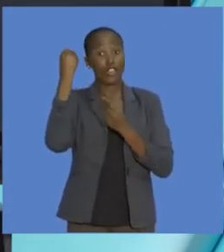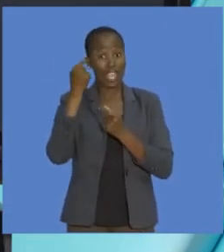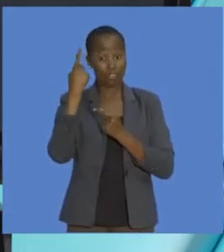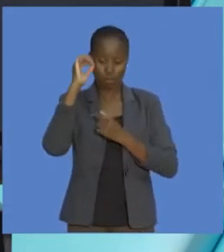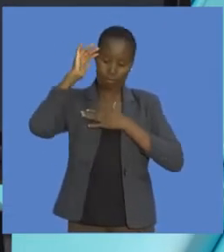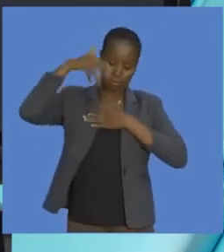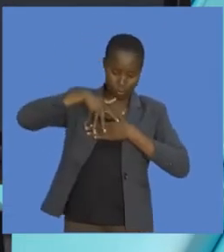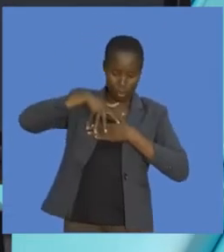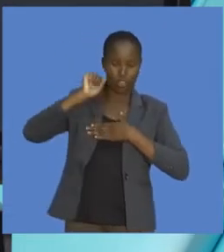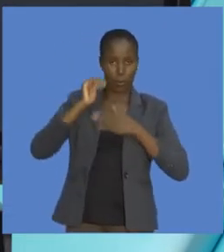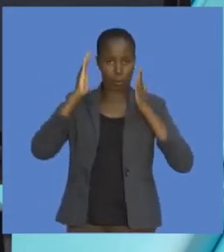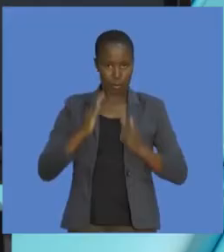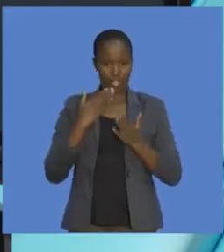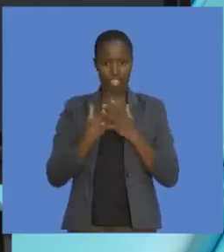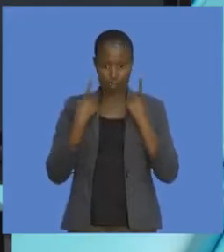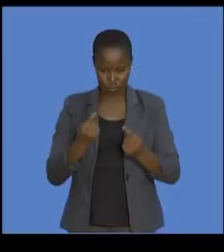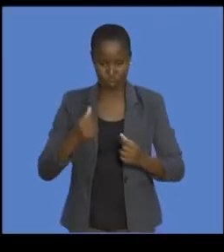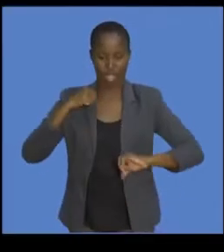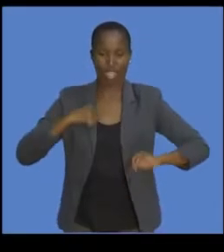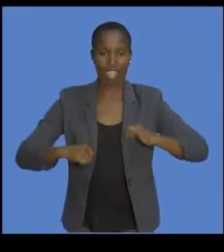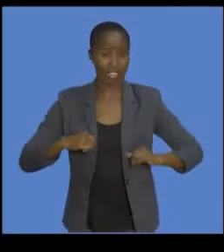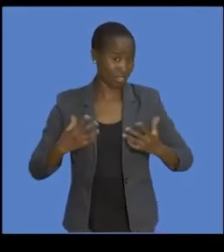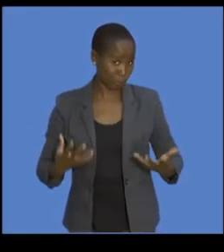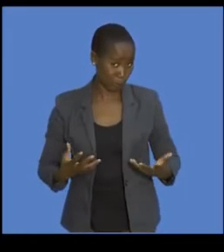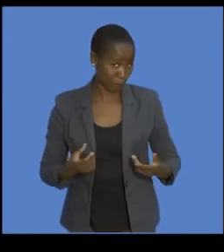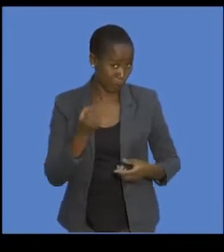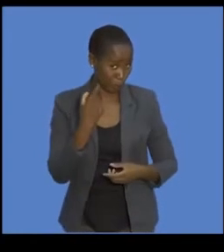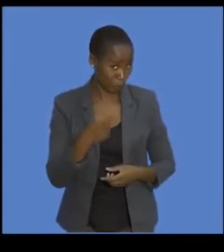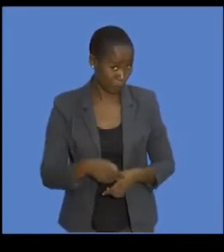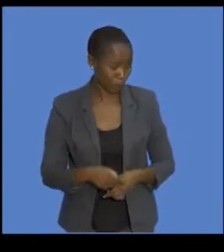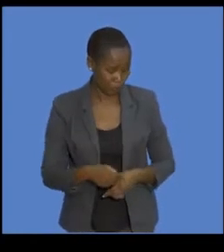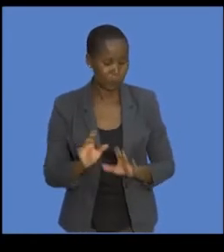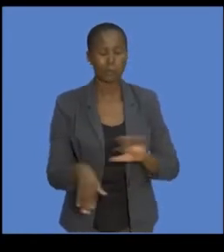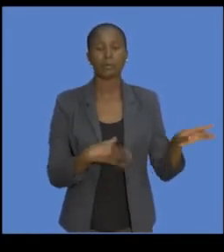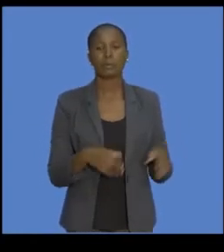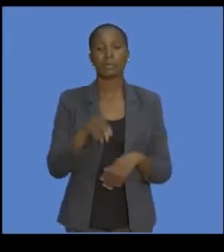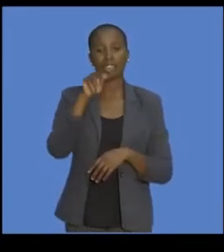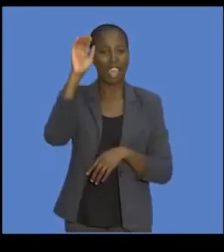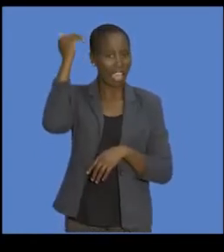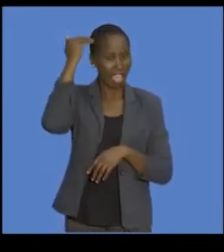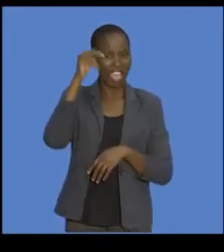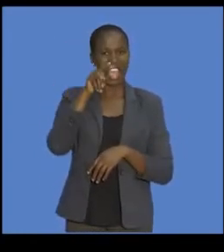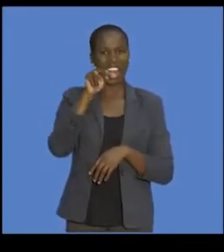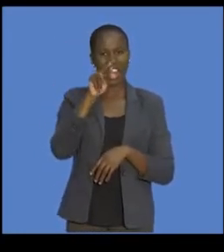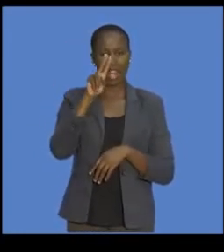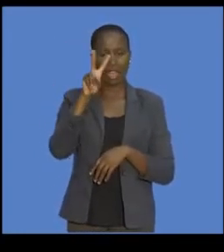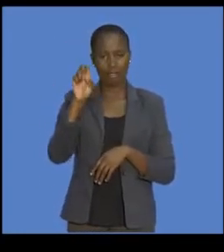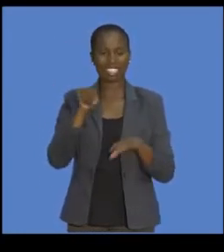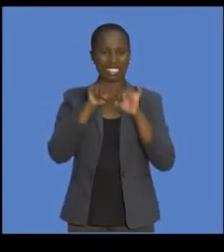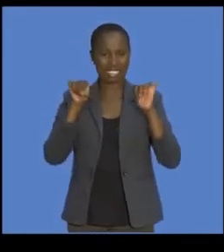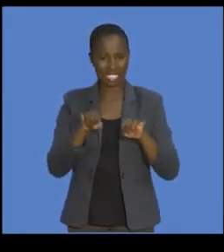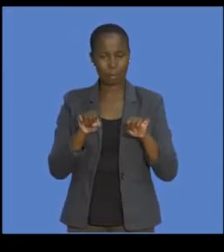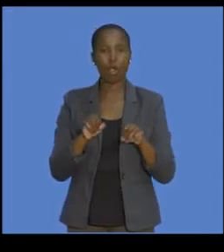these impulses travel. So the nervous system is an organ system that coordinates voluntary